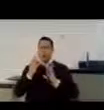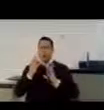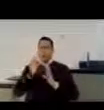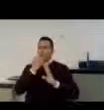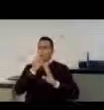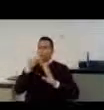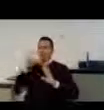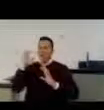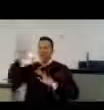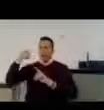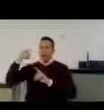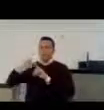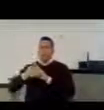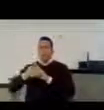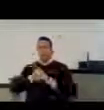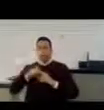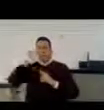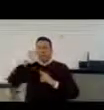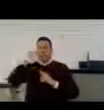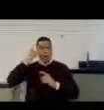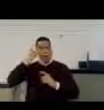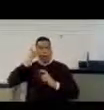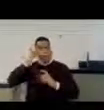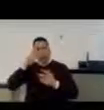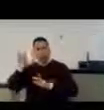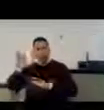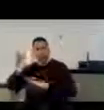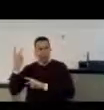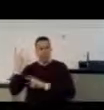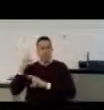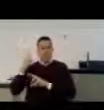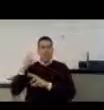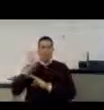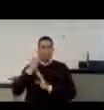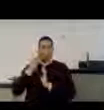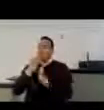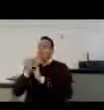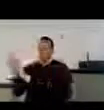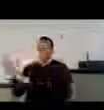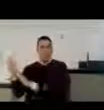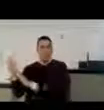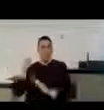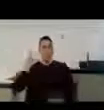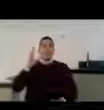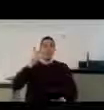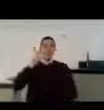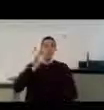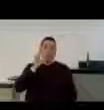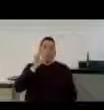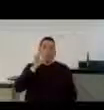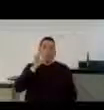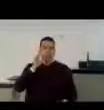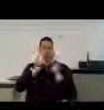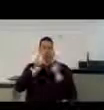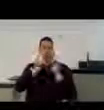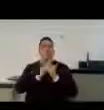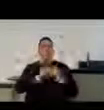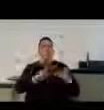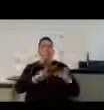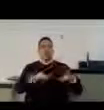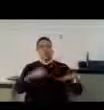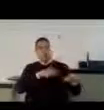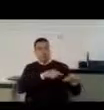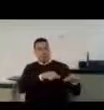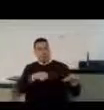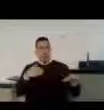all for coming out to our training for mothers of students with disabilities. We